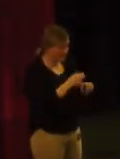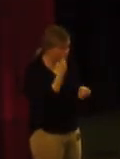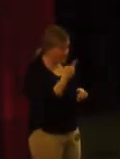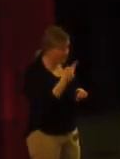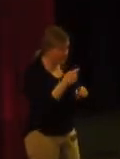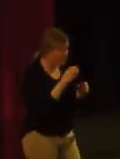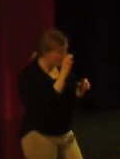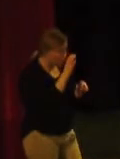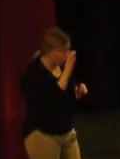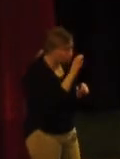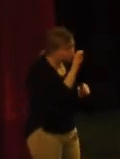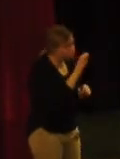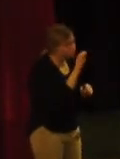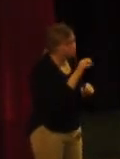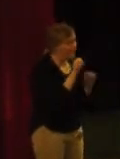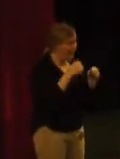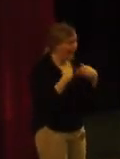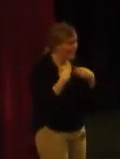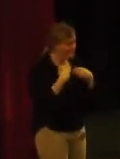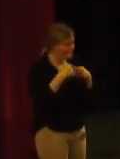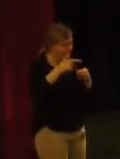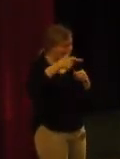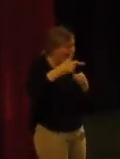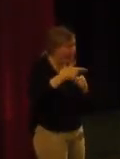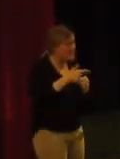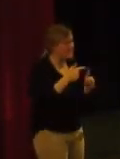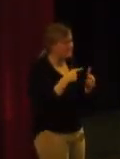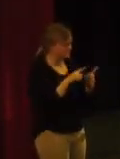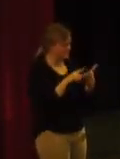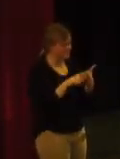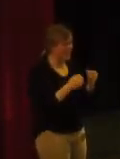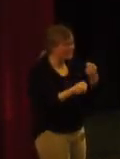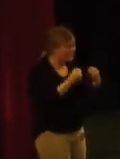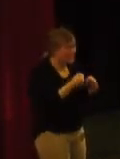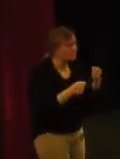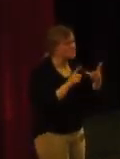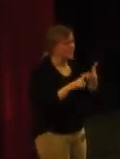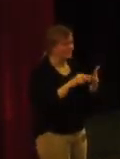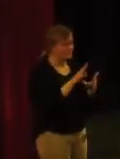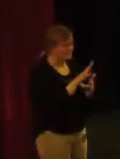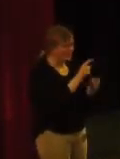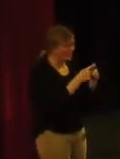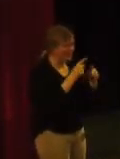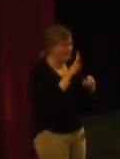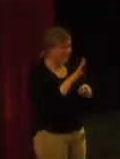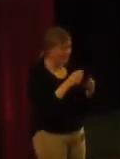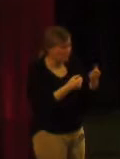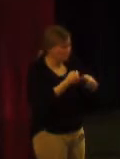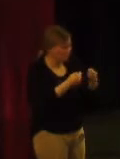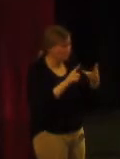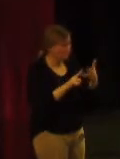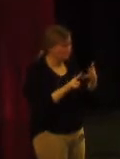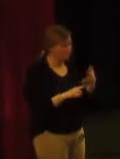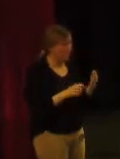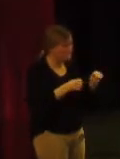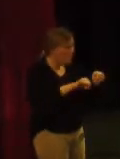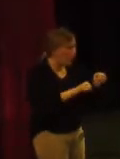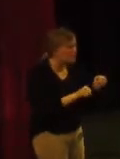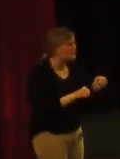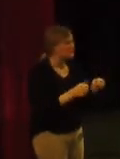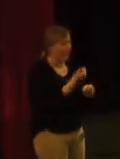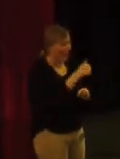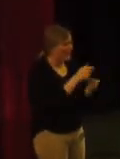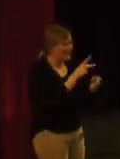use drones, they have surveillance cameras, they have all-terrain vehicles, they have four-wheel drives, they have motorcycles, just about any vehicle